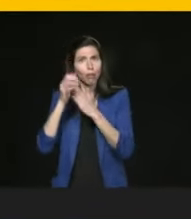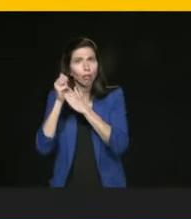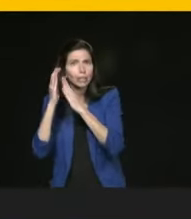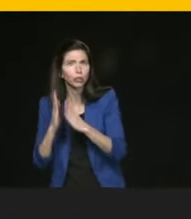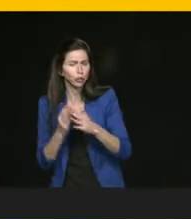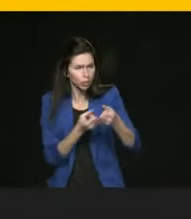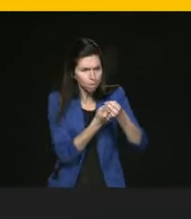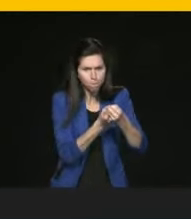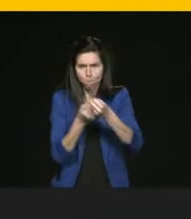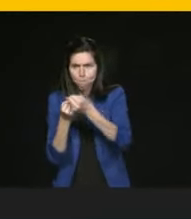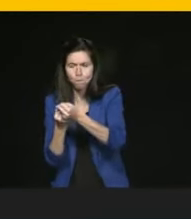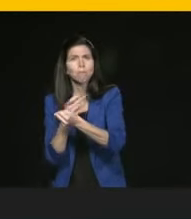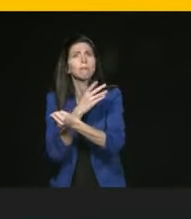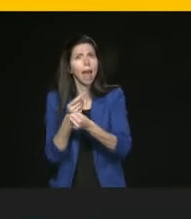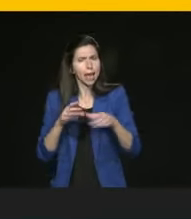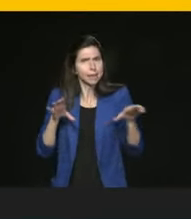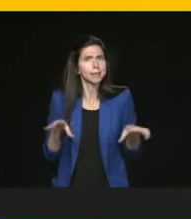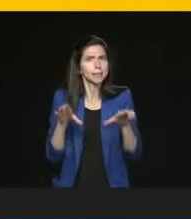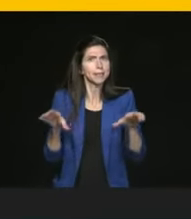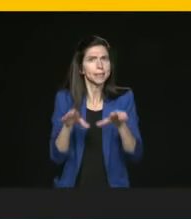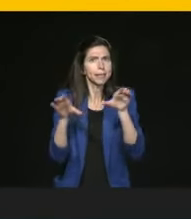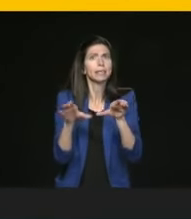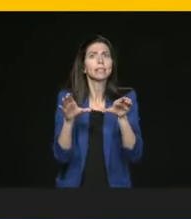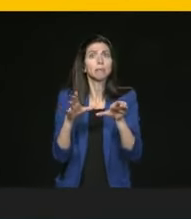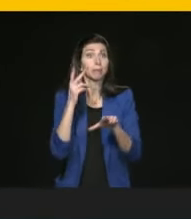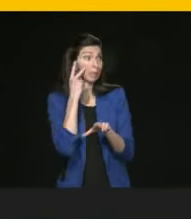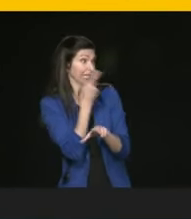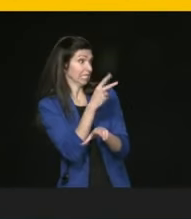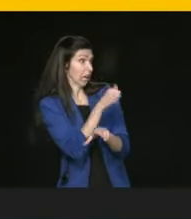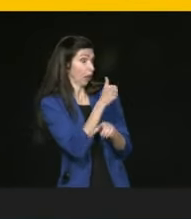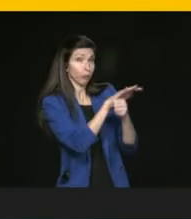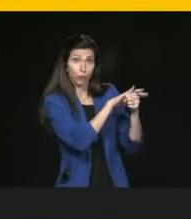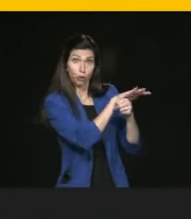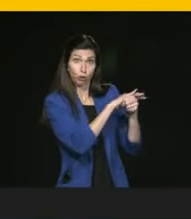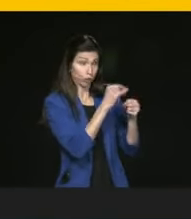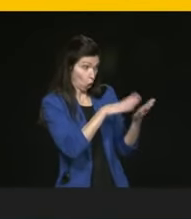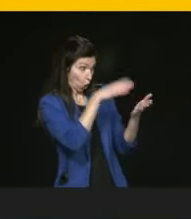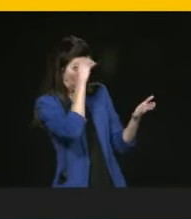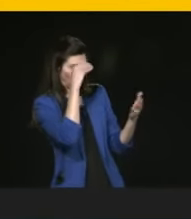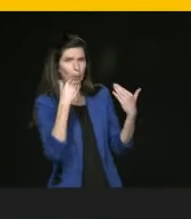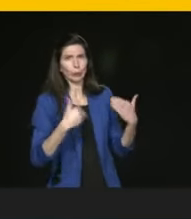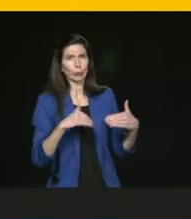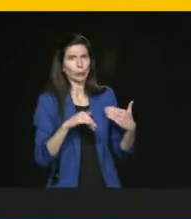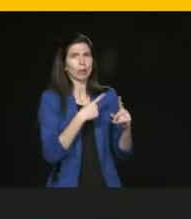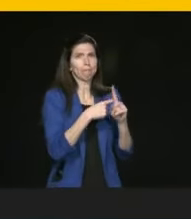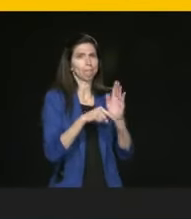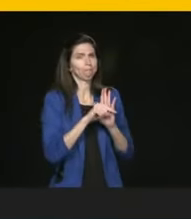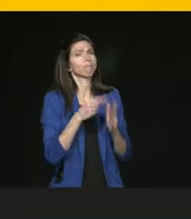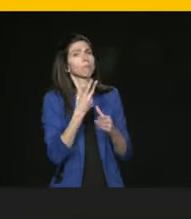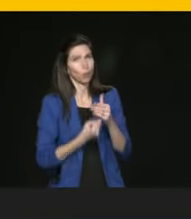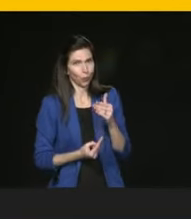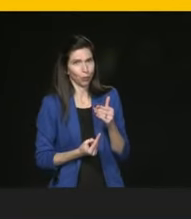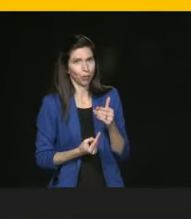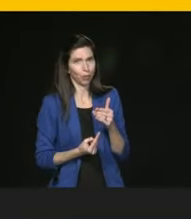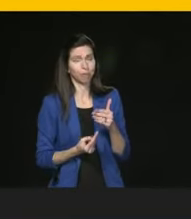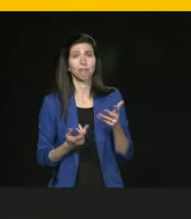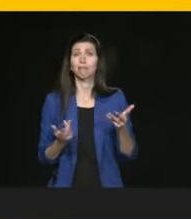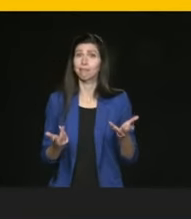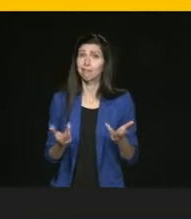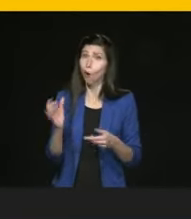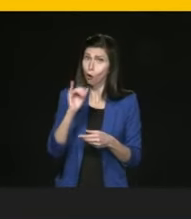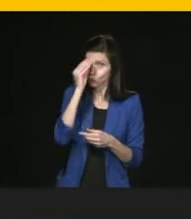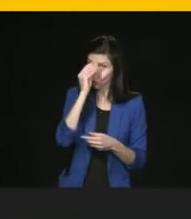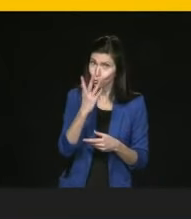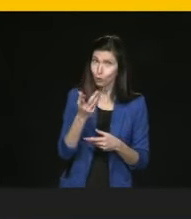on across the globe, learning from the good and the bad. Nous savons également qu'avec l'arrivée du printemps, spring is upon